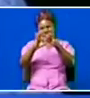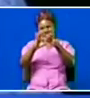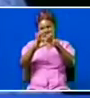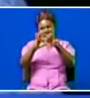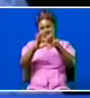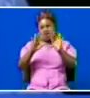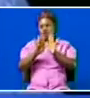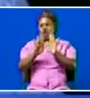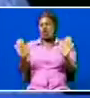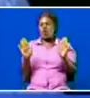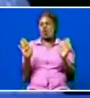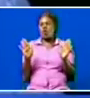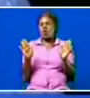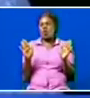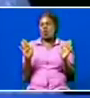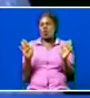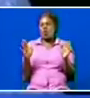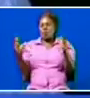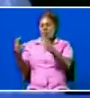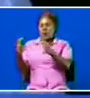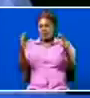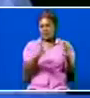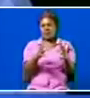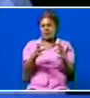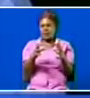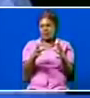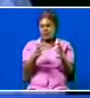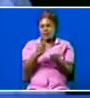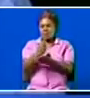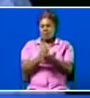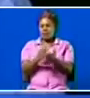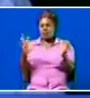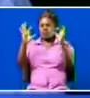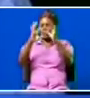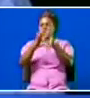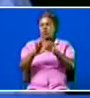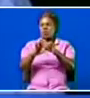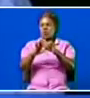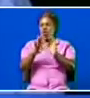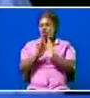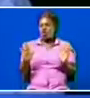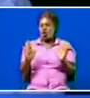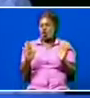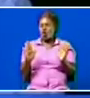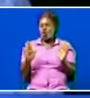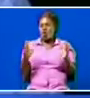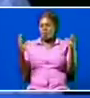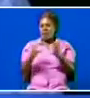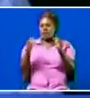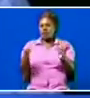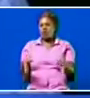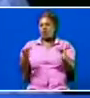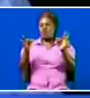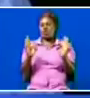None of the parties that are part of the coalition have formally put